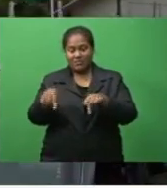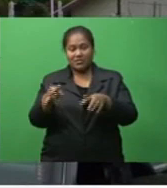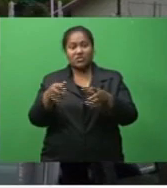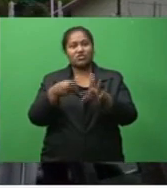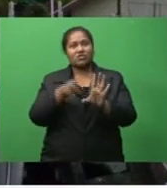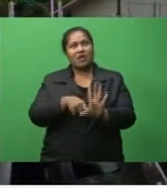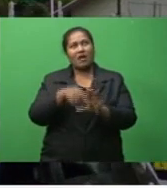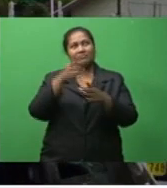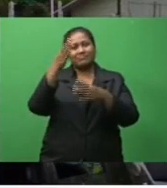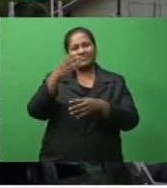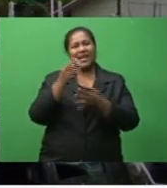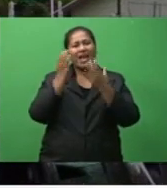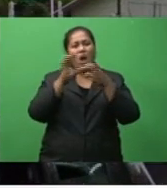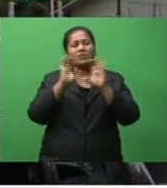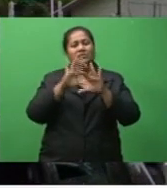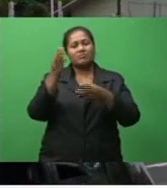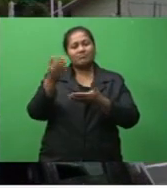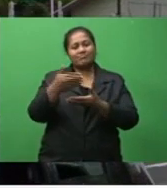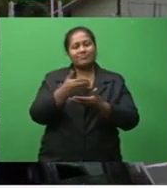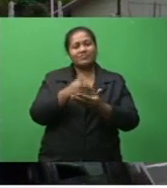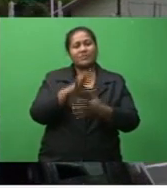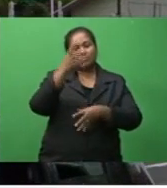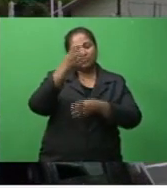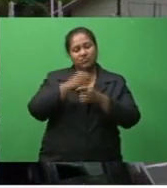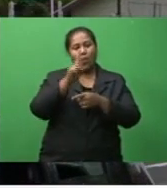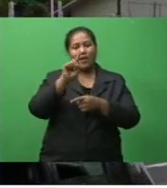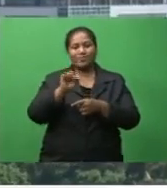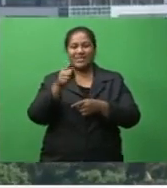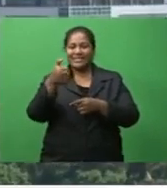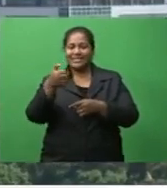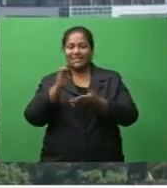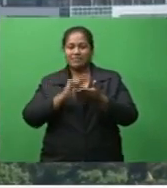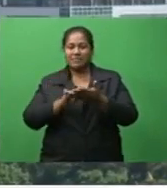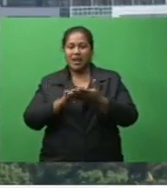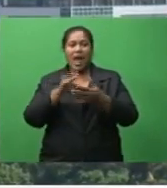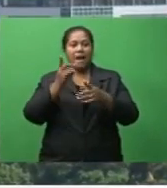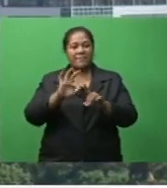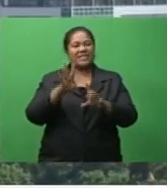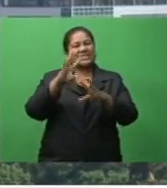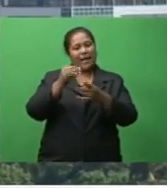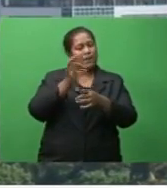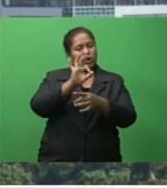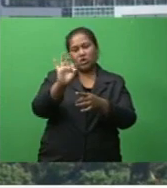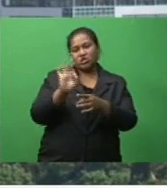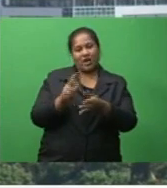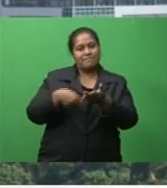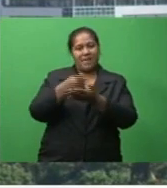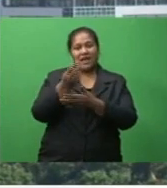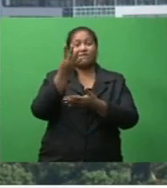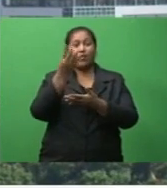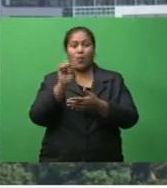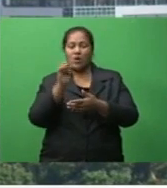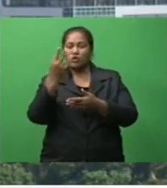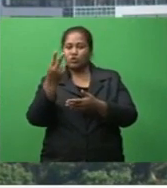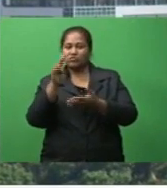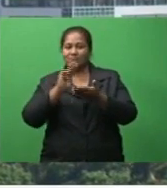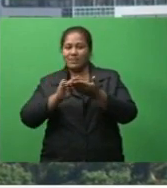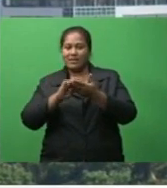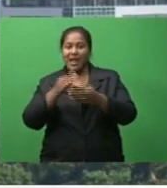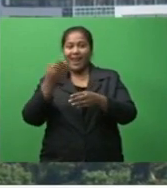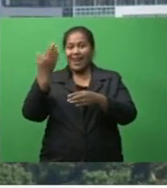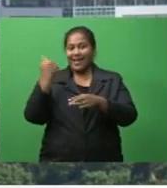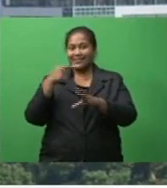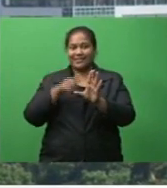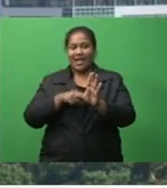collect 1.96 million in arrears, leaving the overdue rates to stand at 42.4 million. Last year, 2